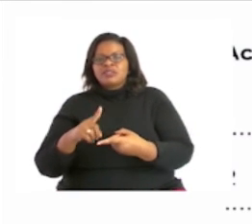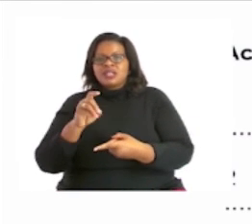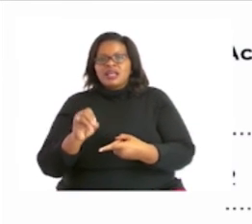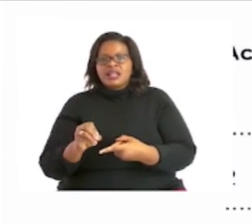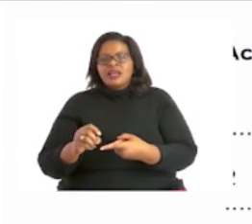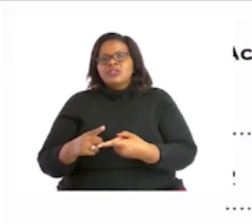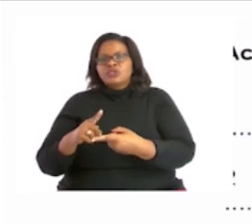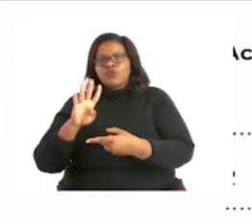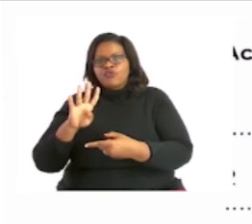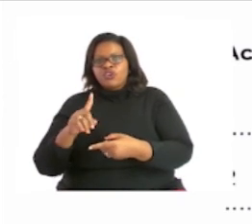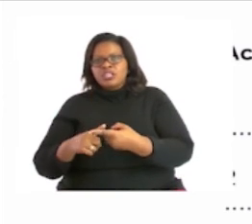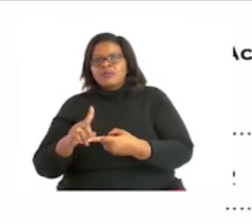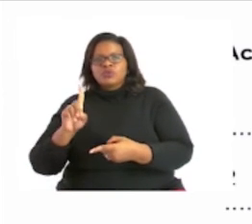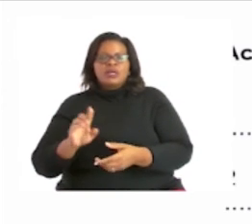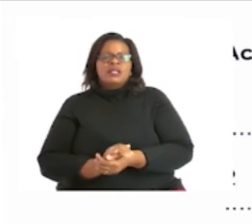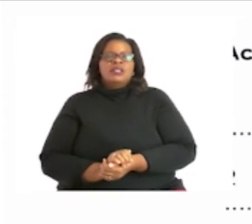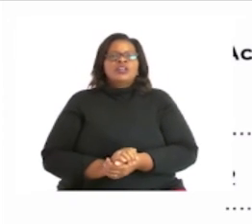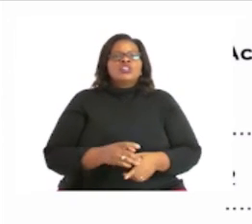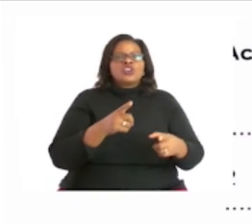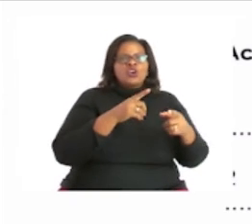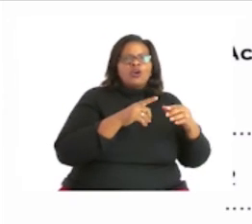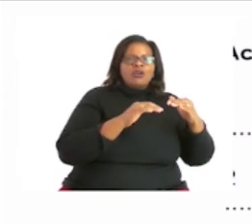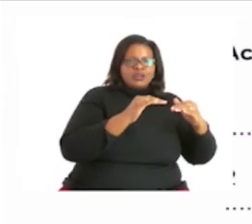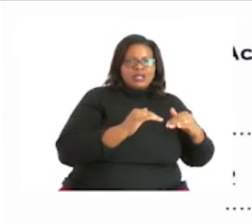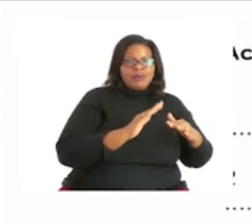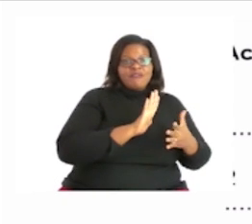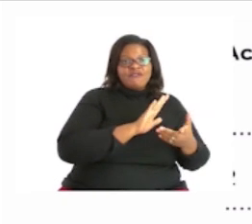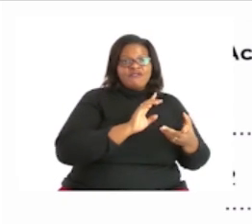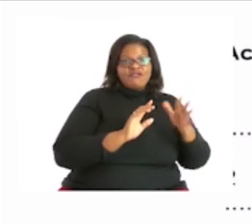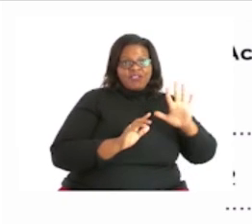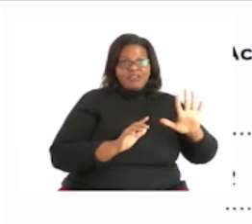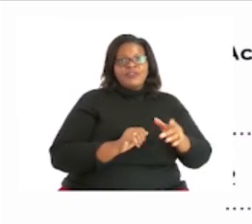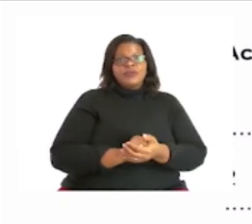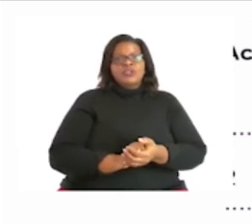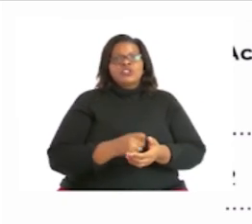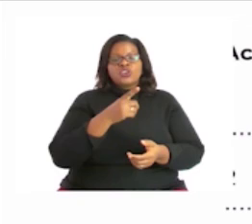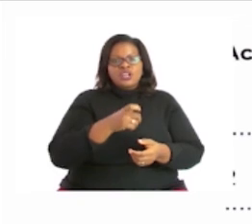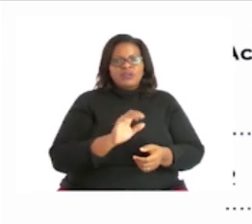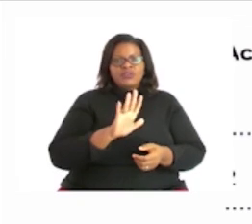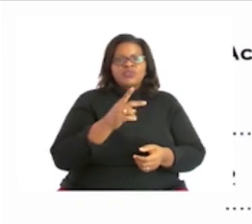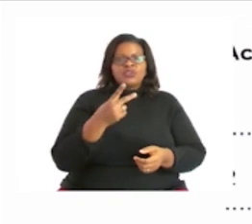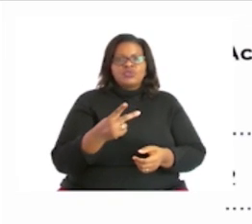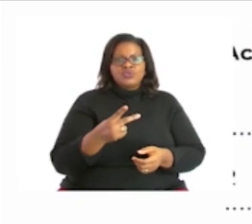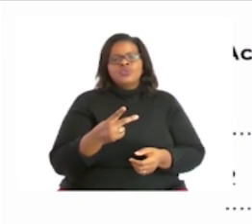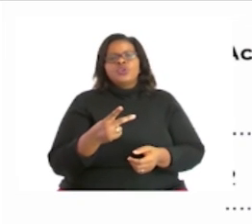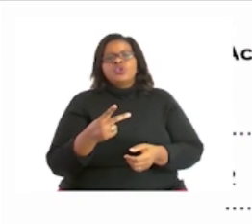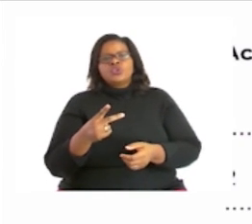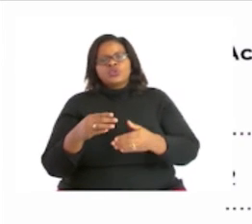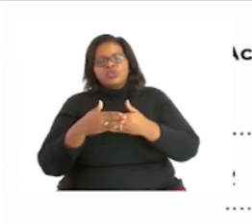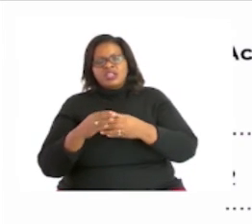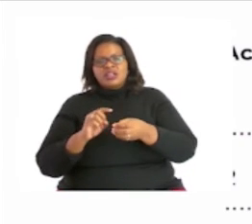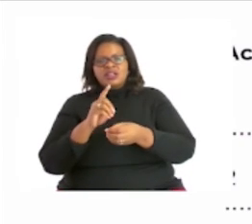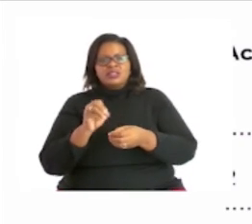off. Round off 52 to the nearest 10. Round off 8,574 to the